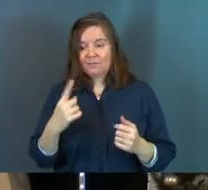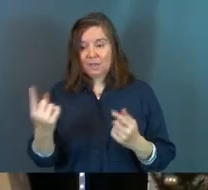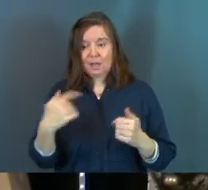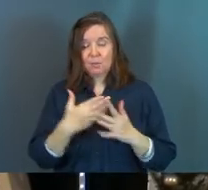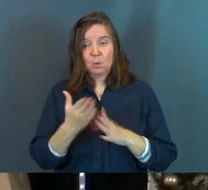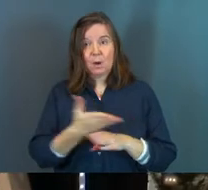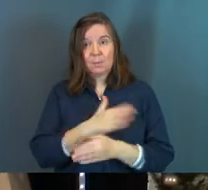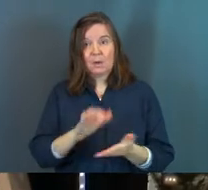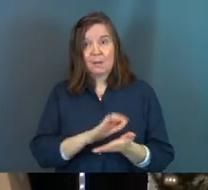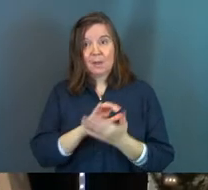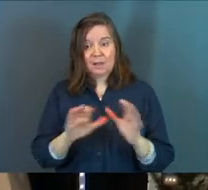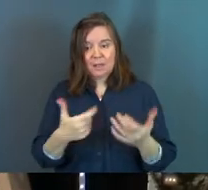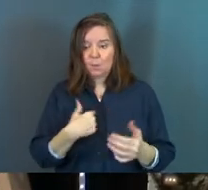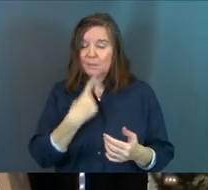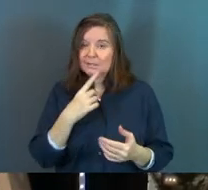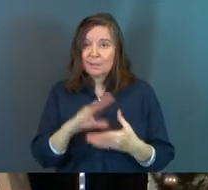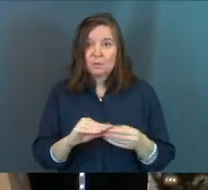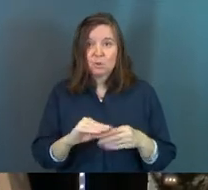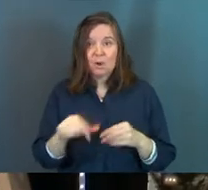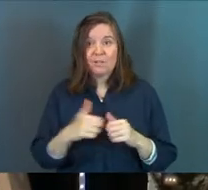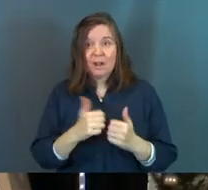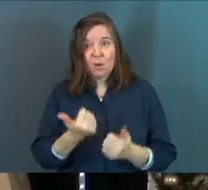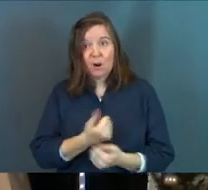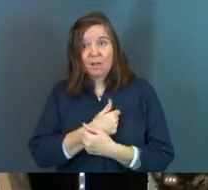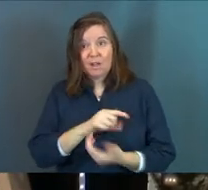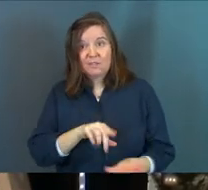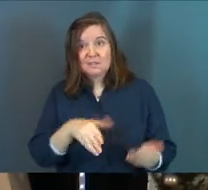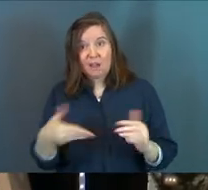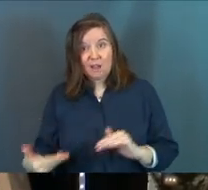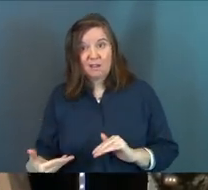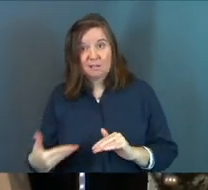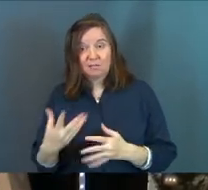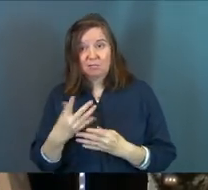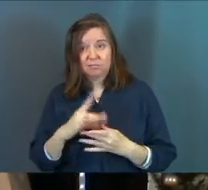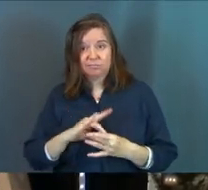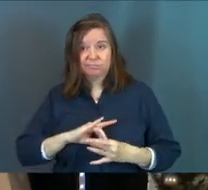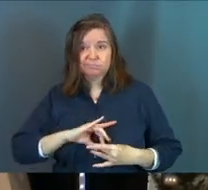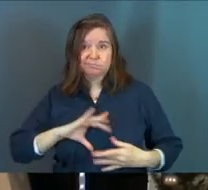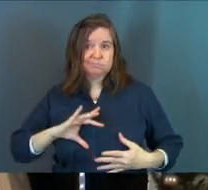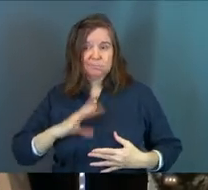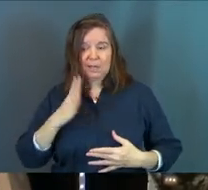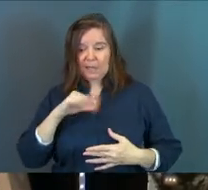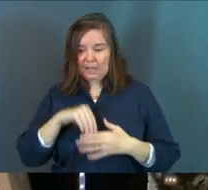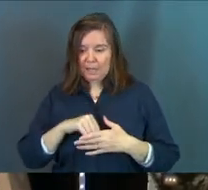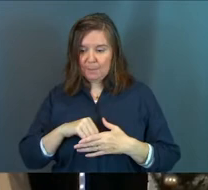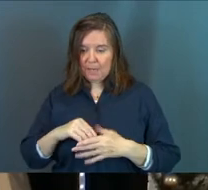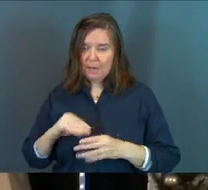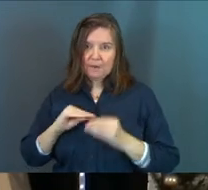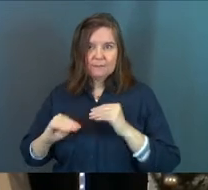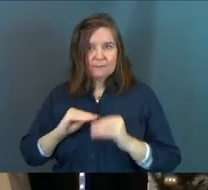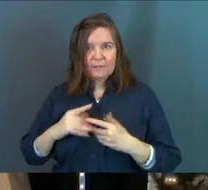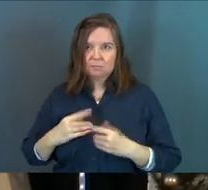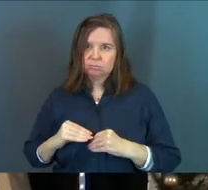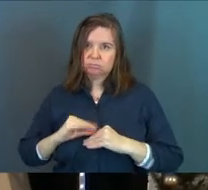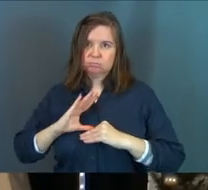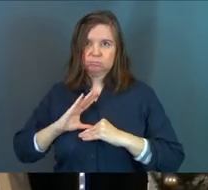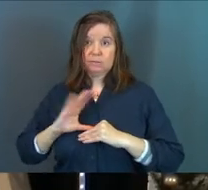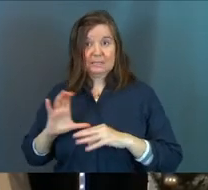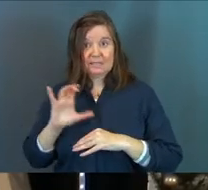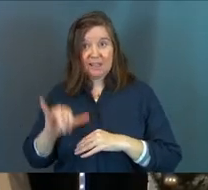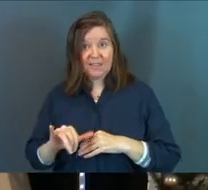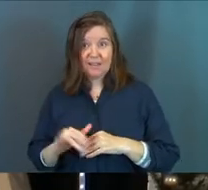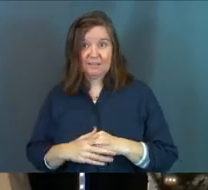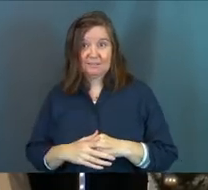comes through our premarital class, we tell them the story of how our love died and how God came in and resurrected it, because that's what he